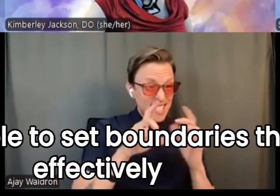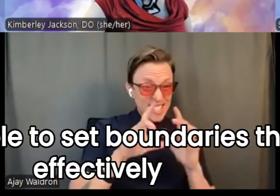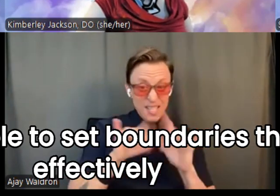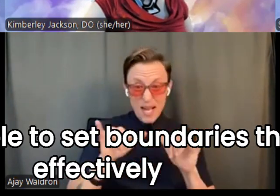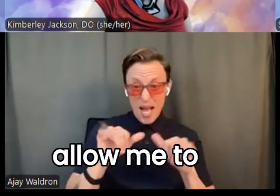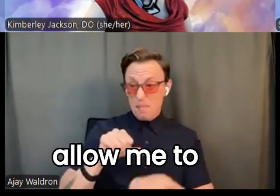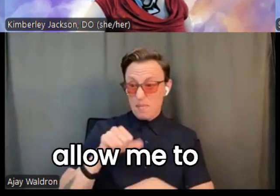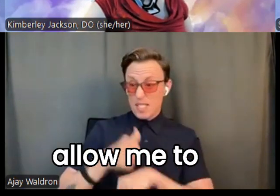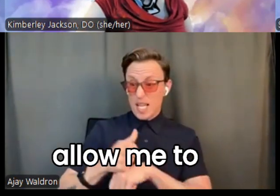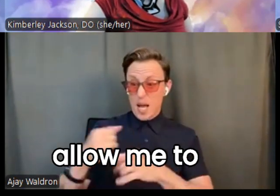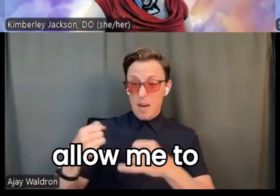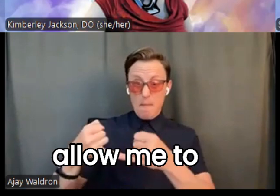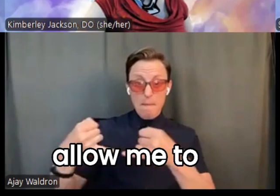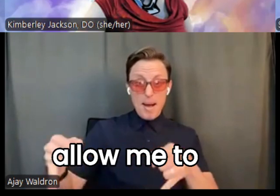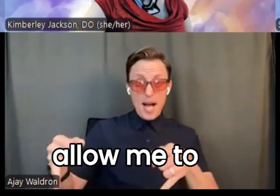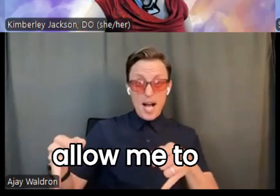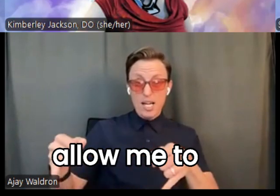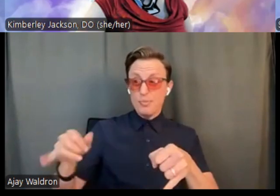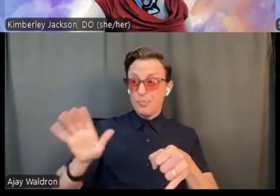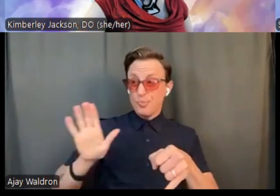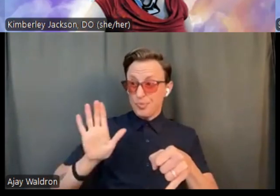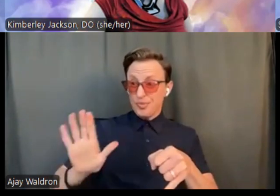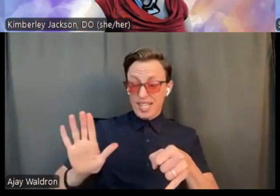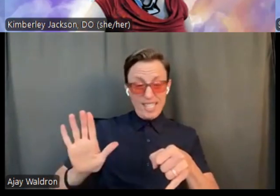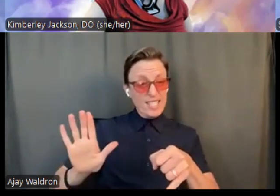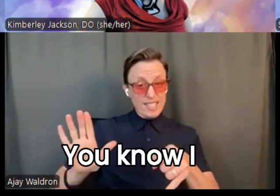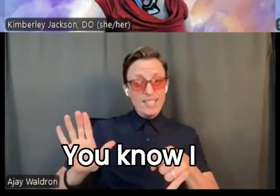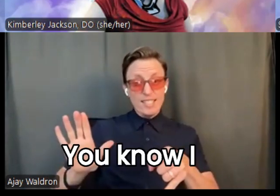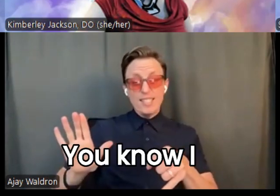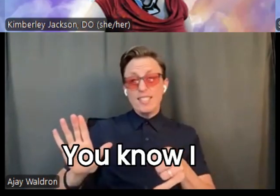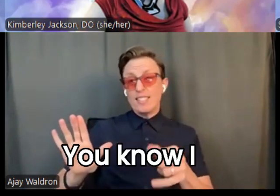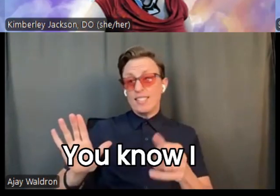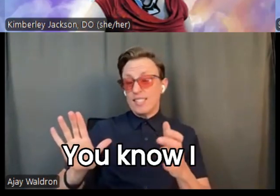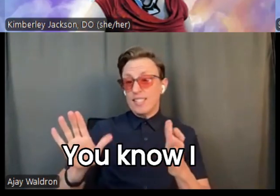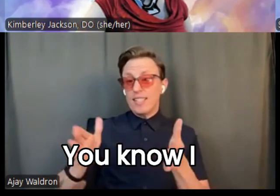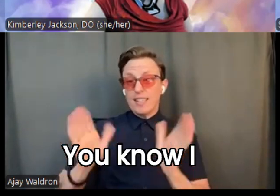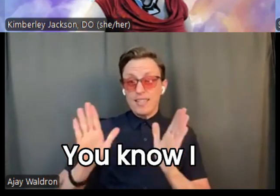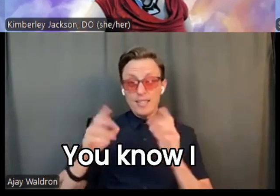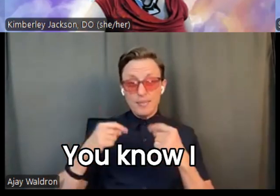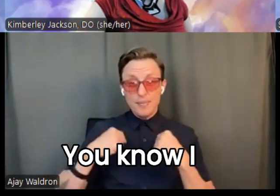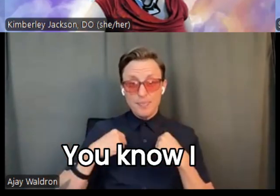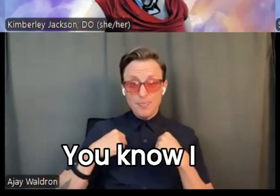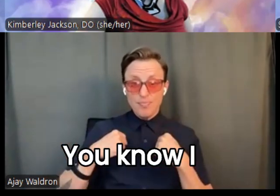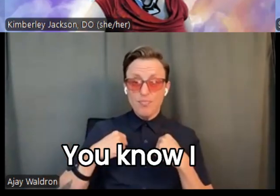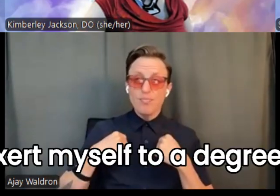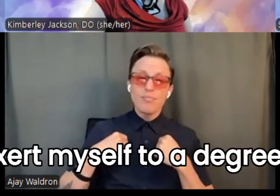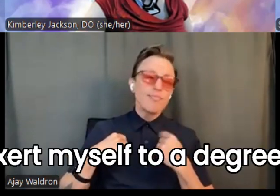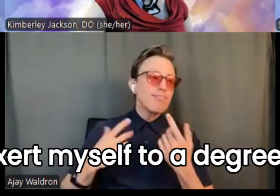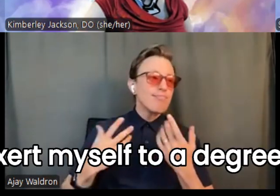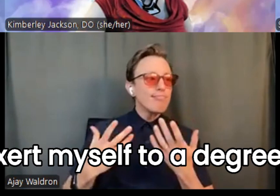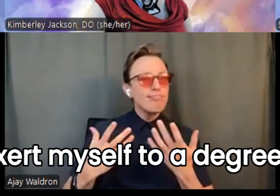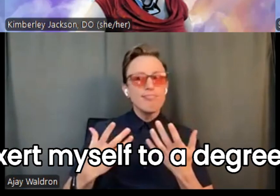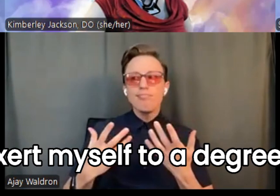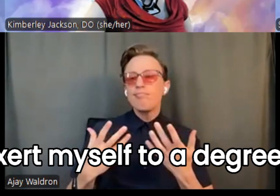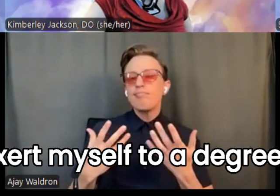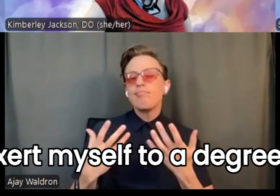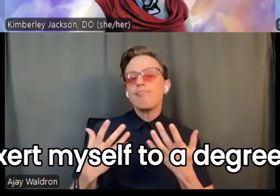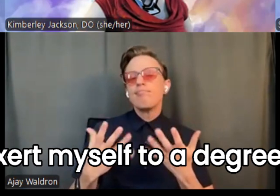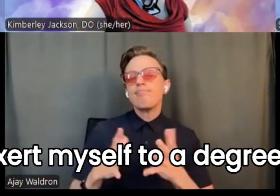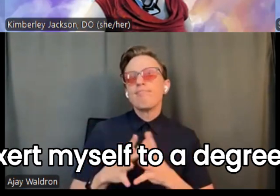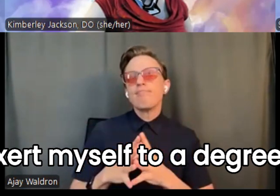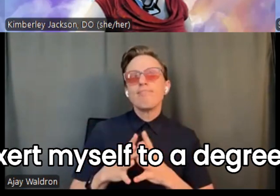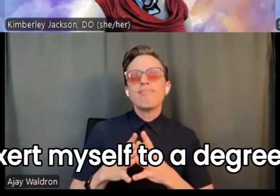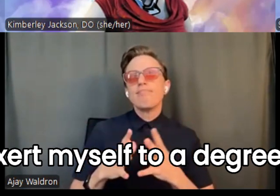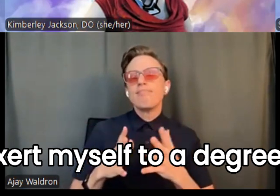boundaries that effectively allow me to not